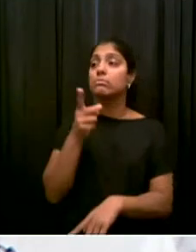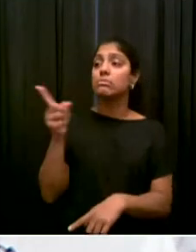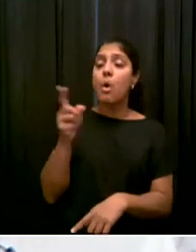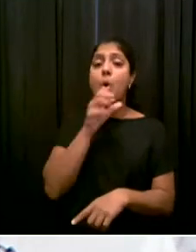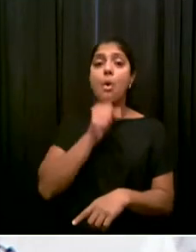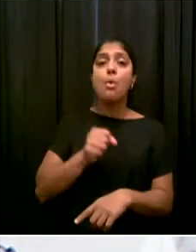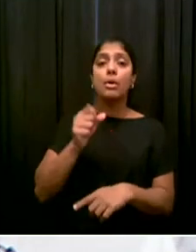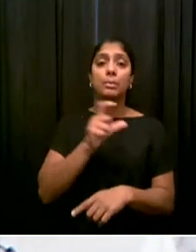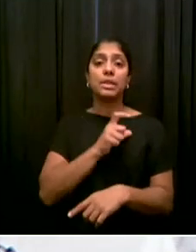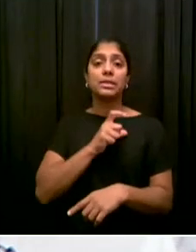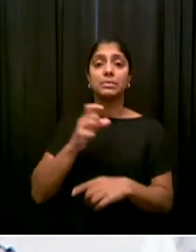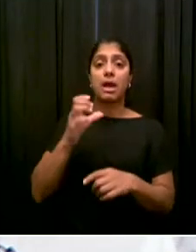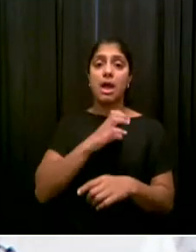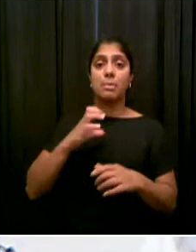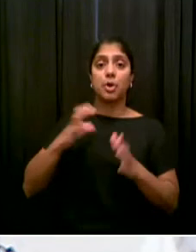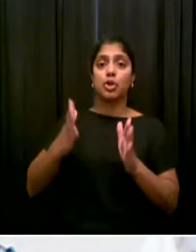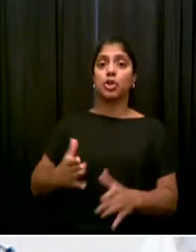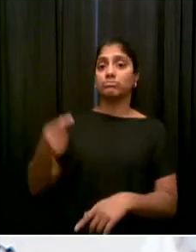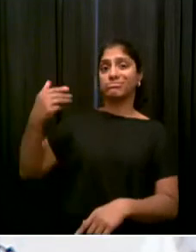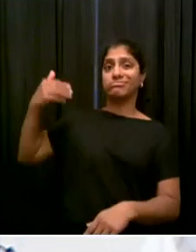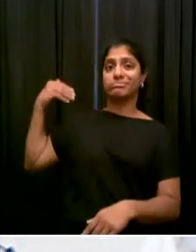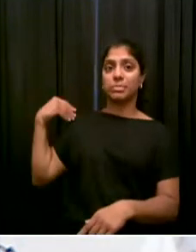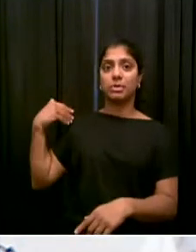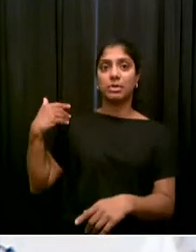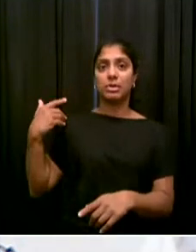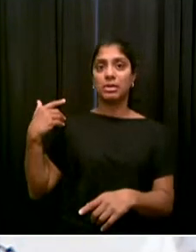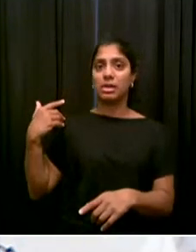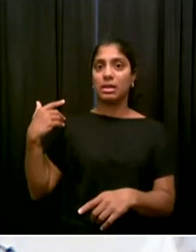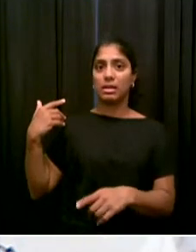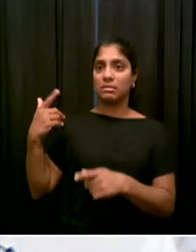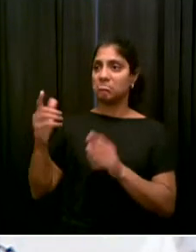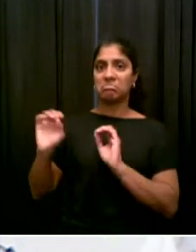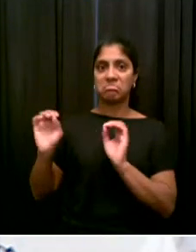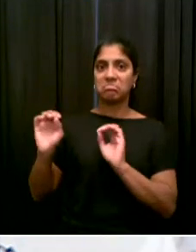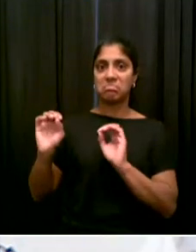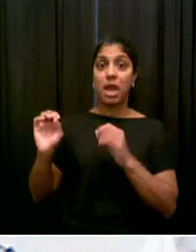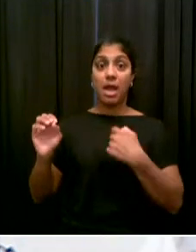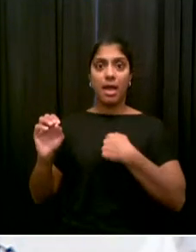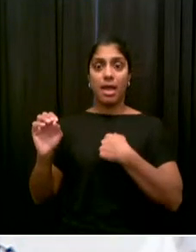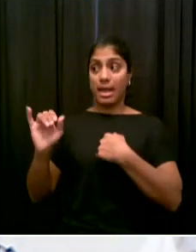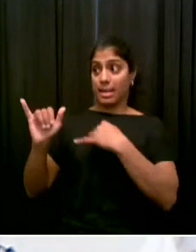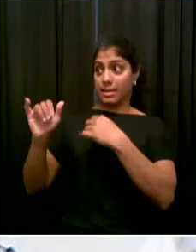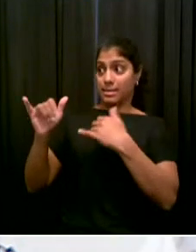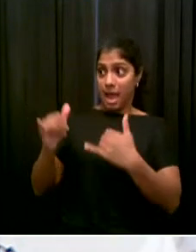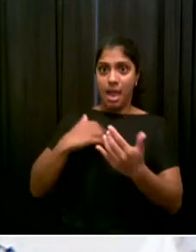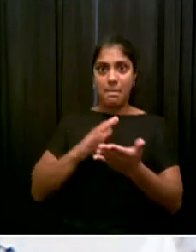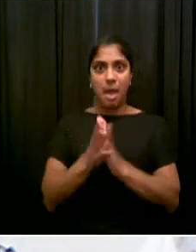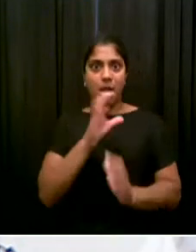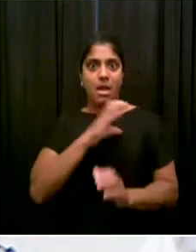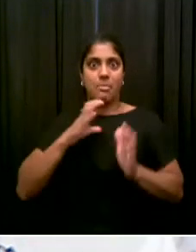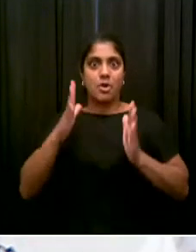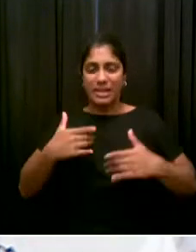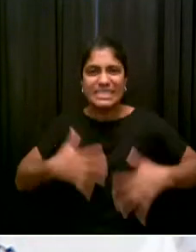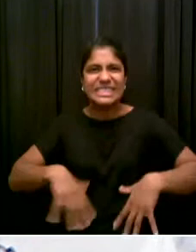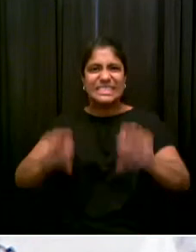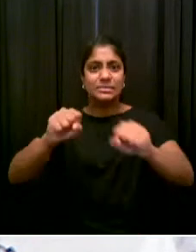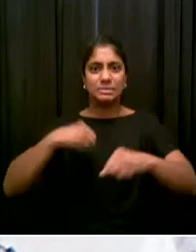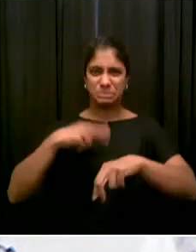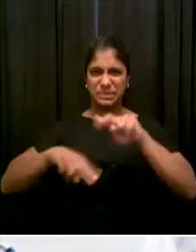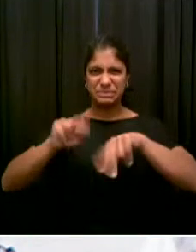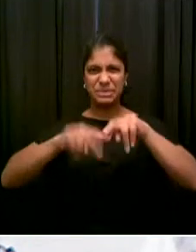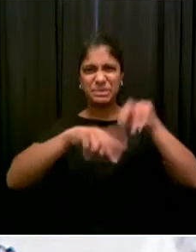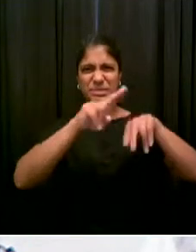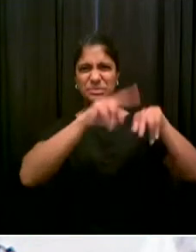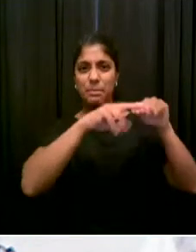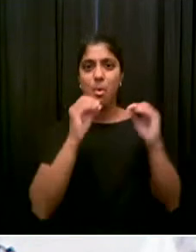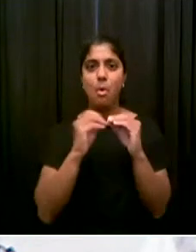coming together. Chauncey Parker, Assistant Commissioner Kevin O'Connor, Jeff Marjorie, and many others, and